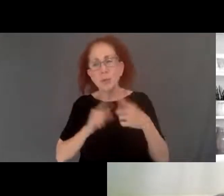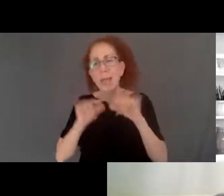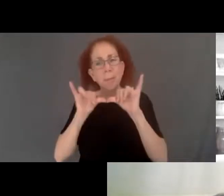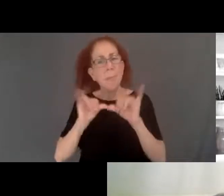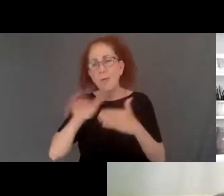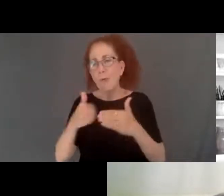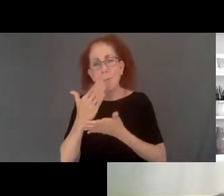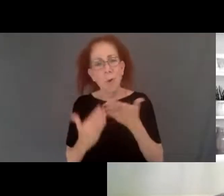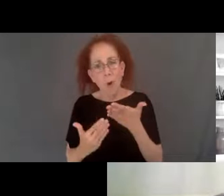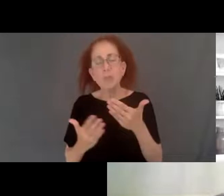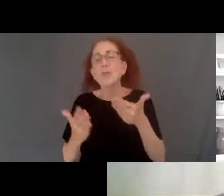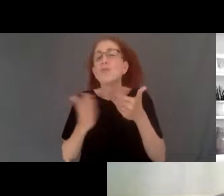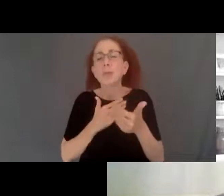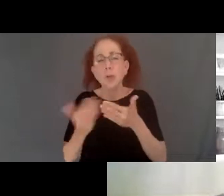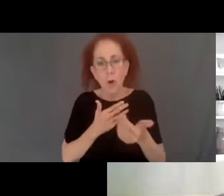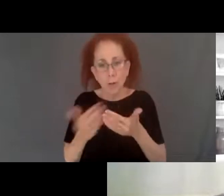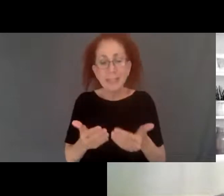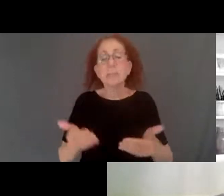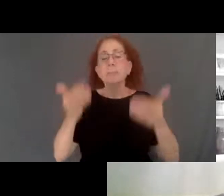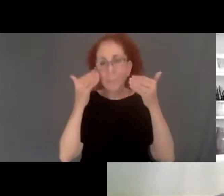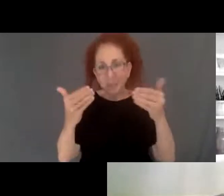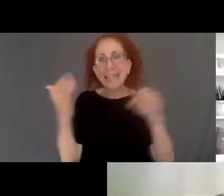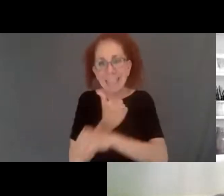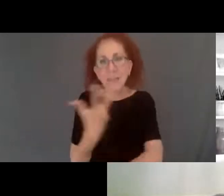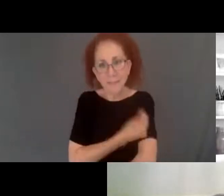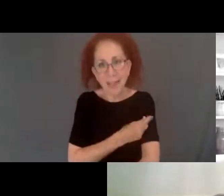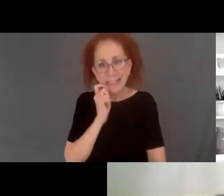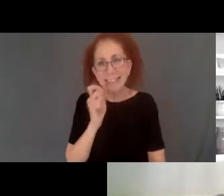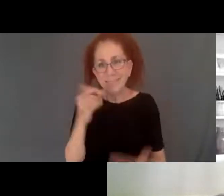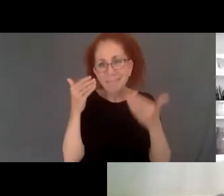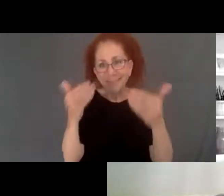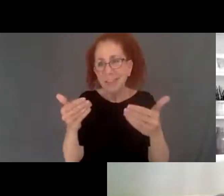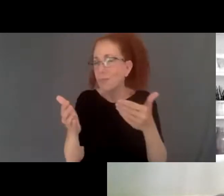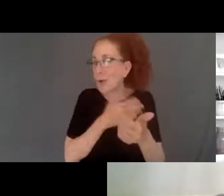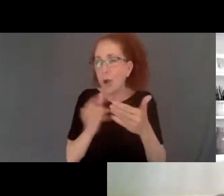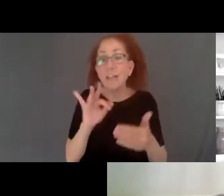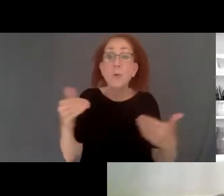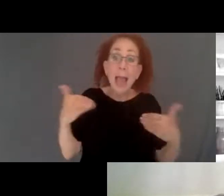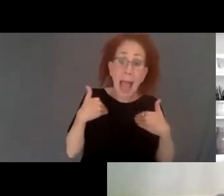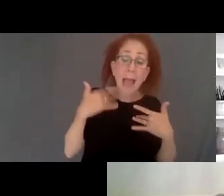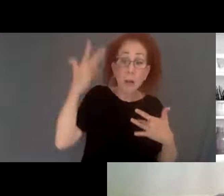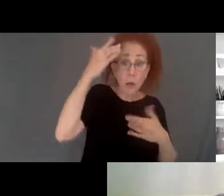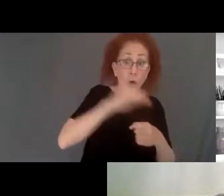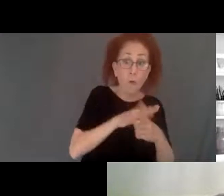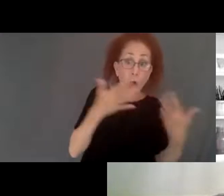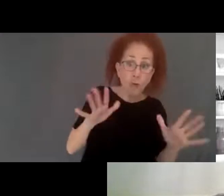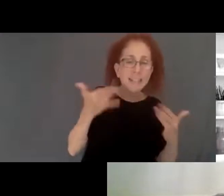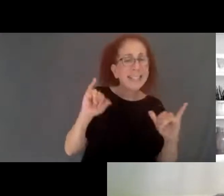So regardless, get the vaccine, regardless of whether you've had COVID.